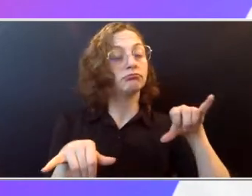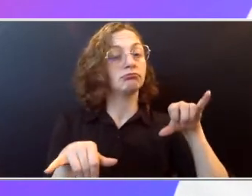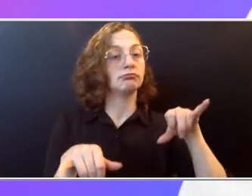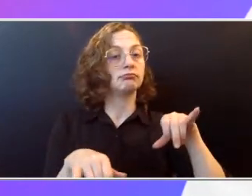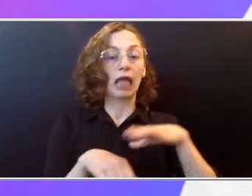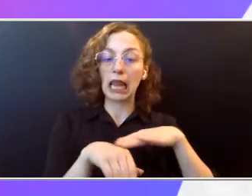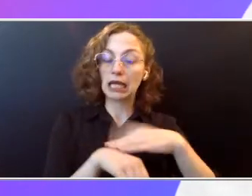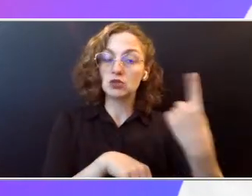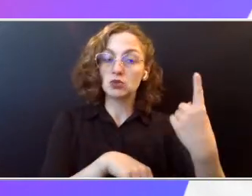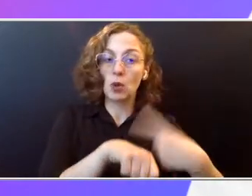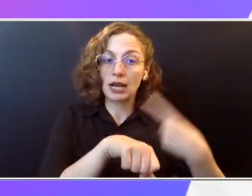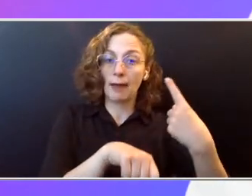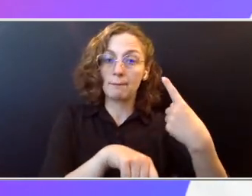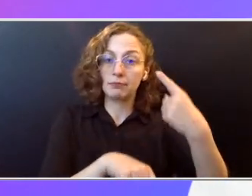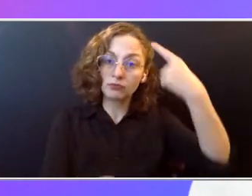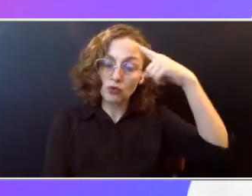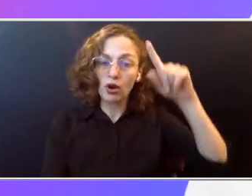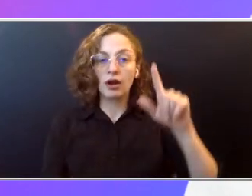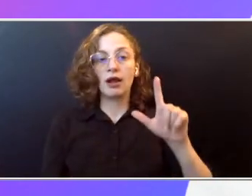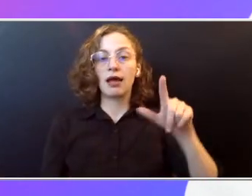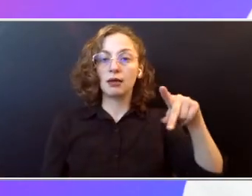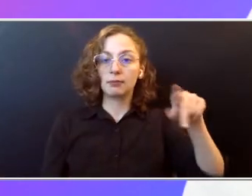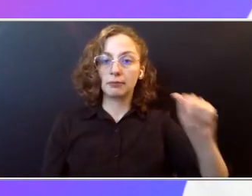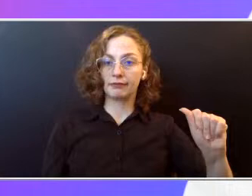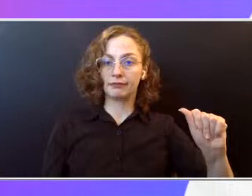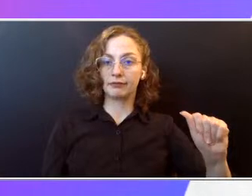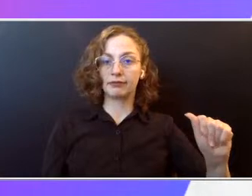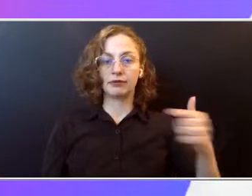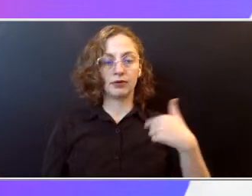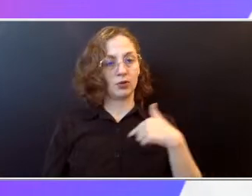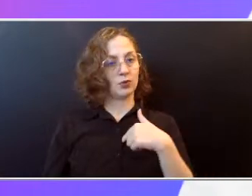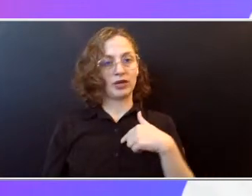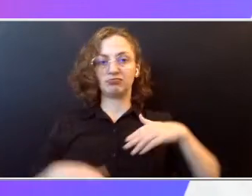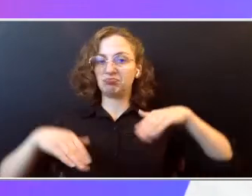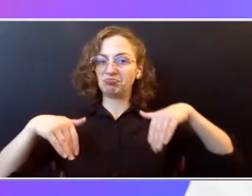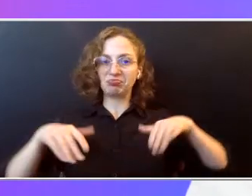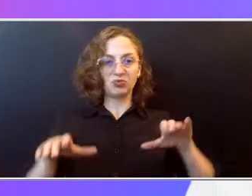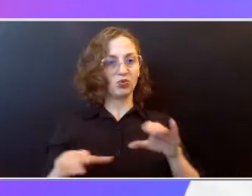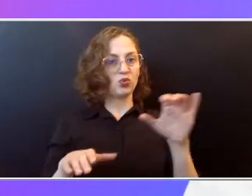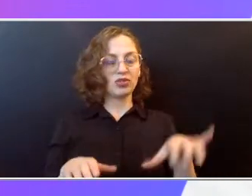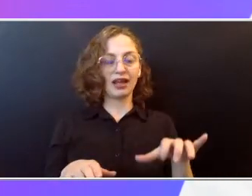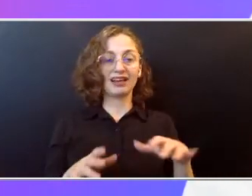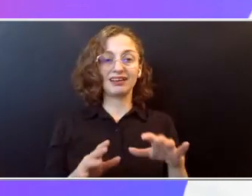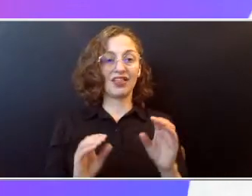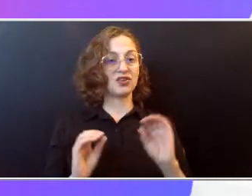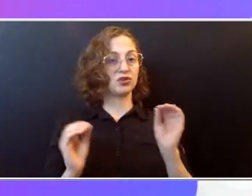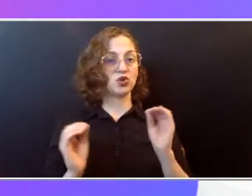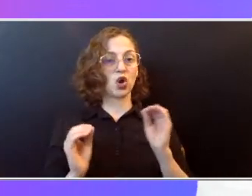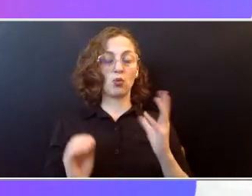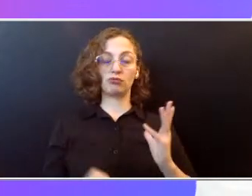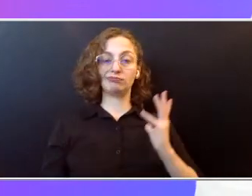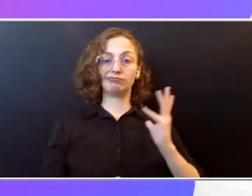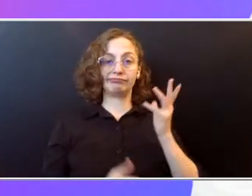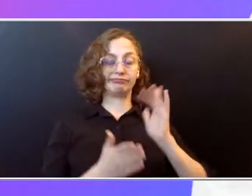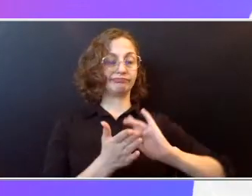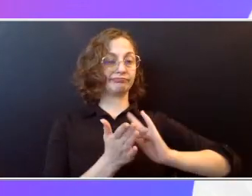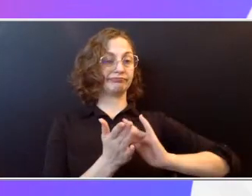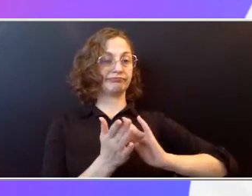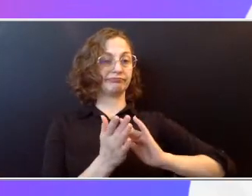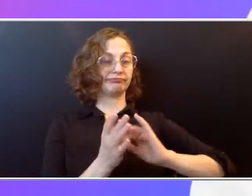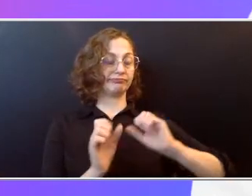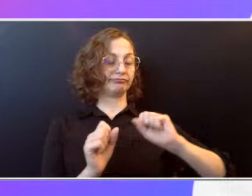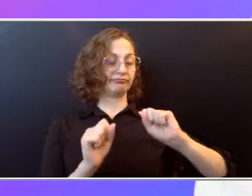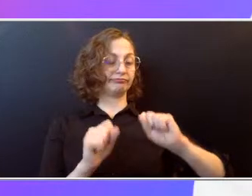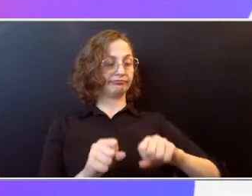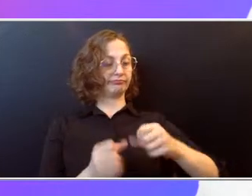coming, and the reasons are complex, but there are no official drugs, as Dr. Love mentioned, that are approved for treating it. The only